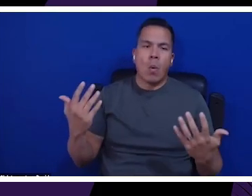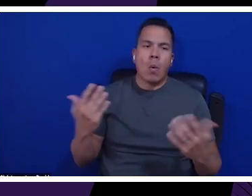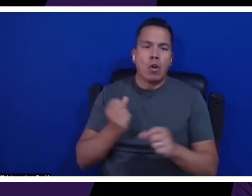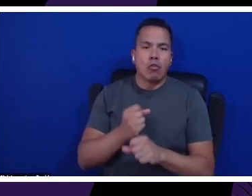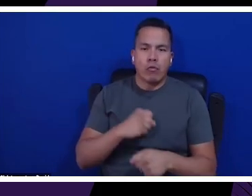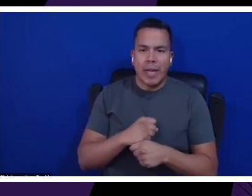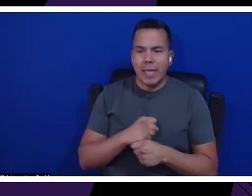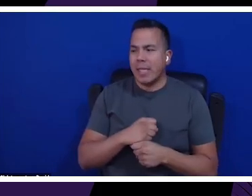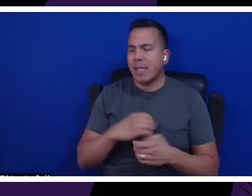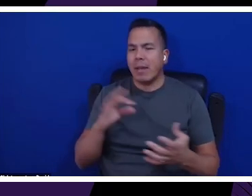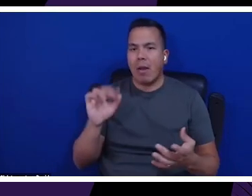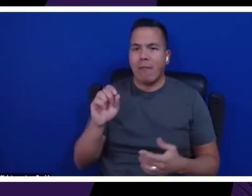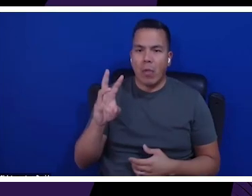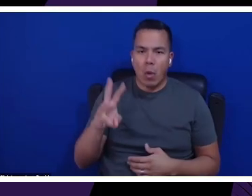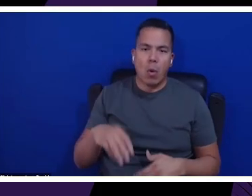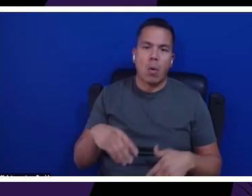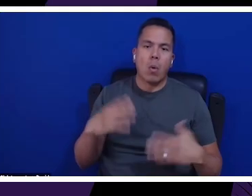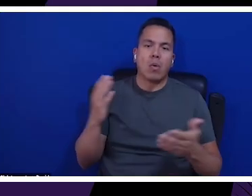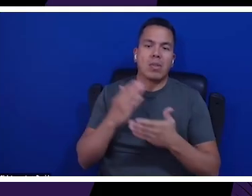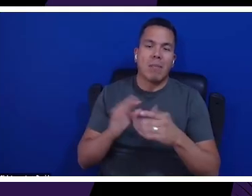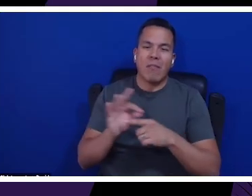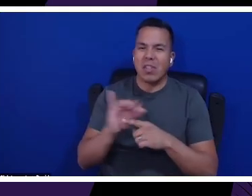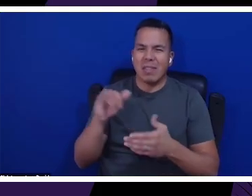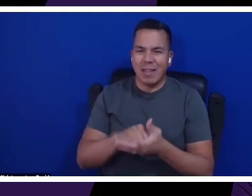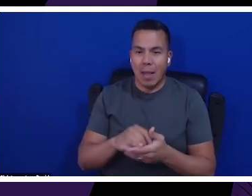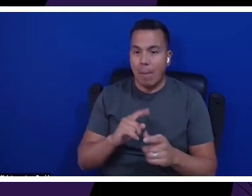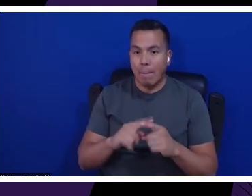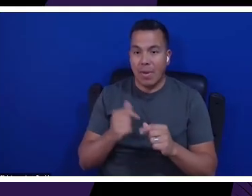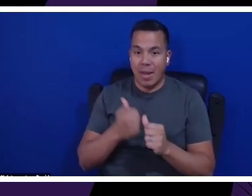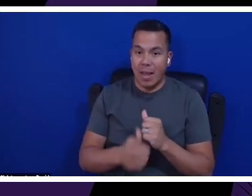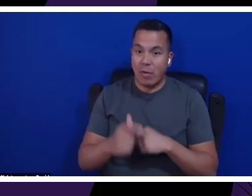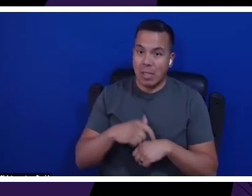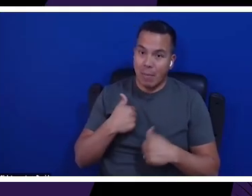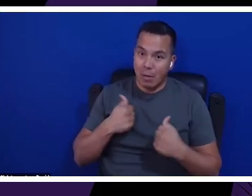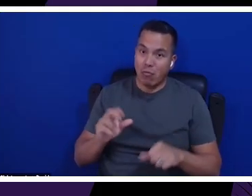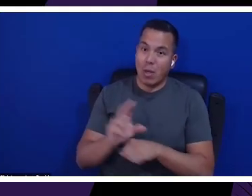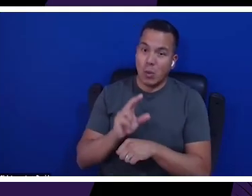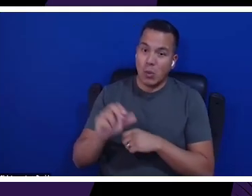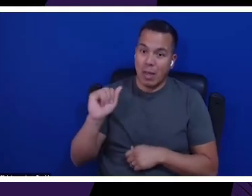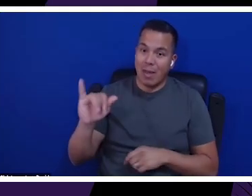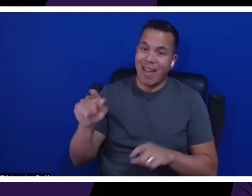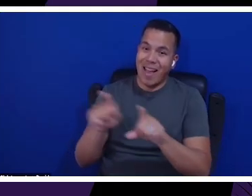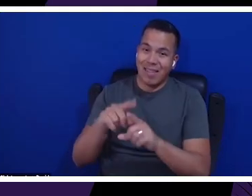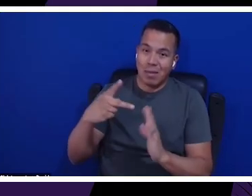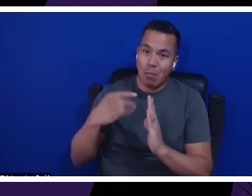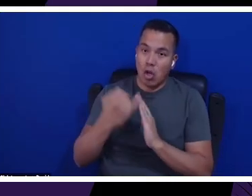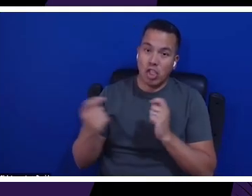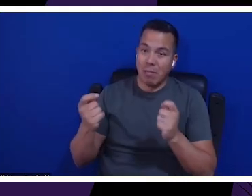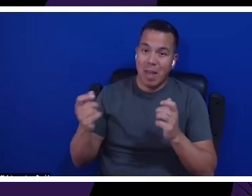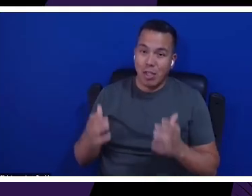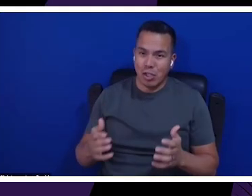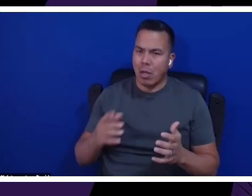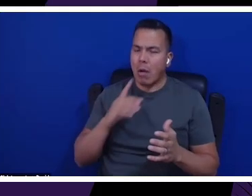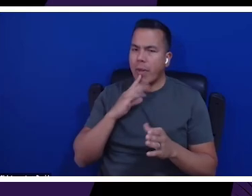a flow or some functions, I don't know. But every time I try to use AI as a project manager, it led me the